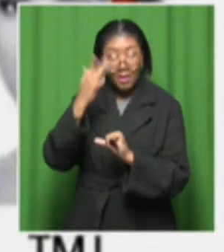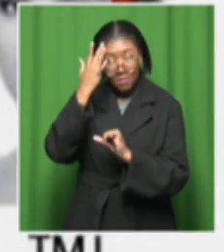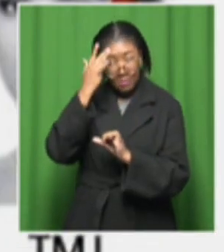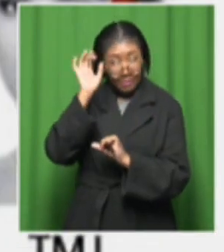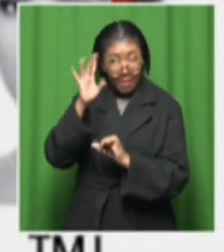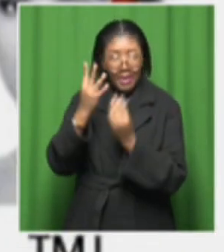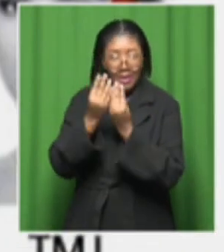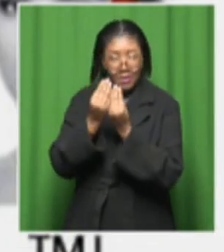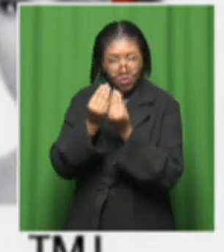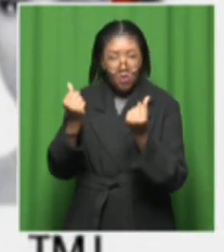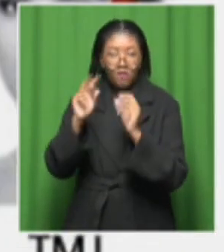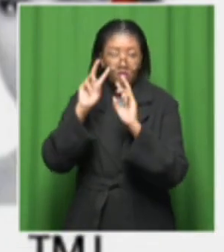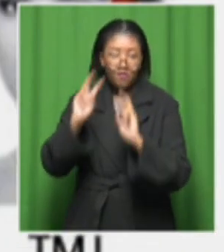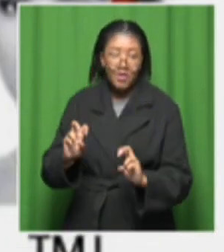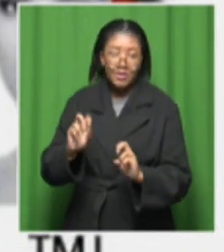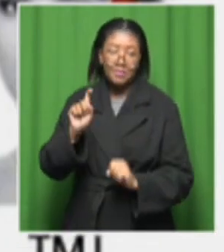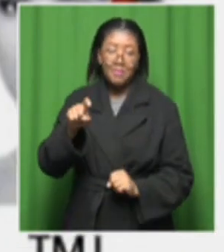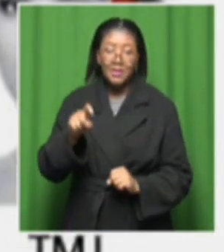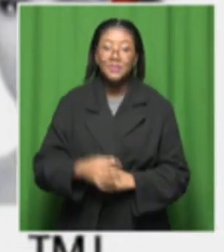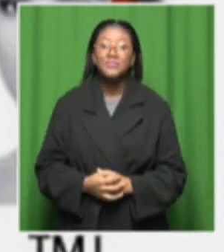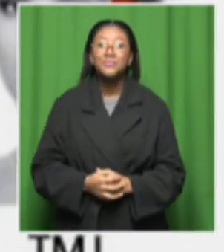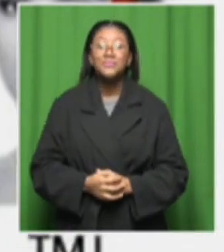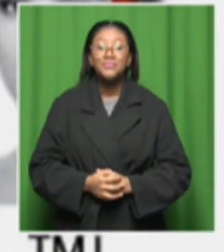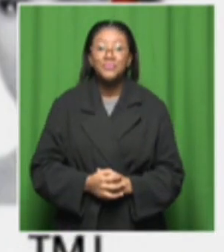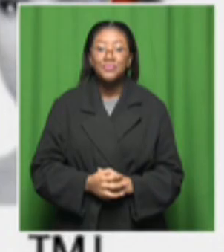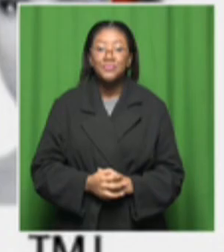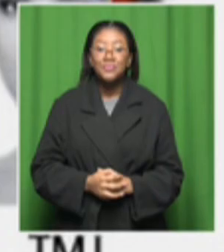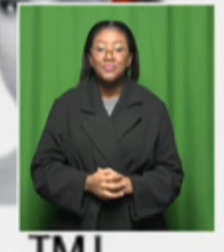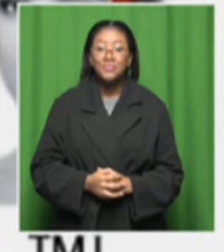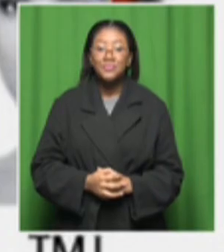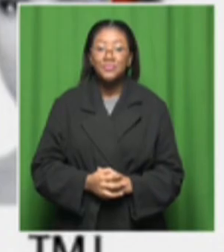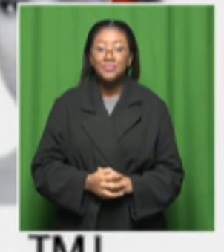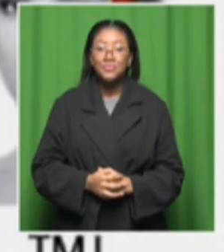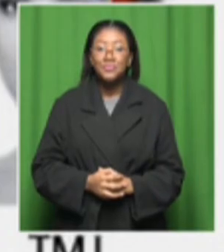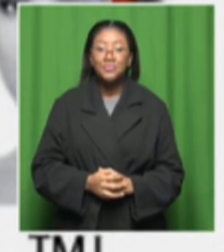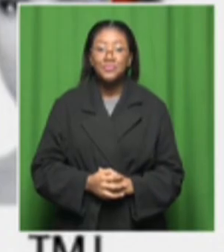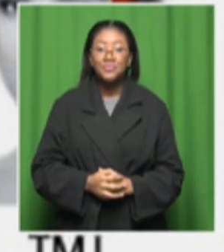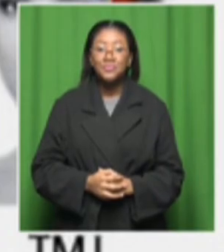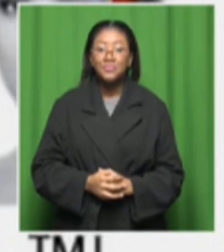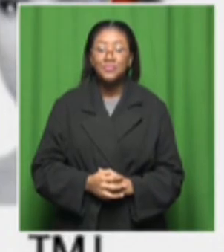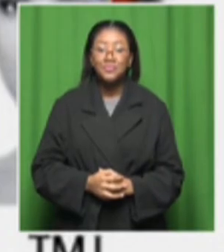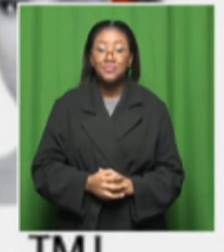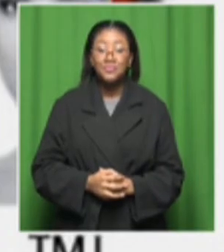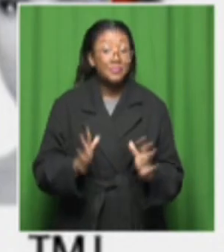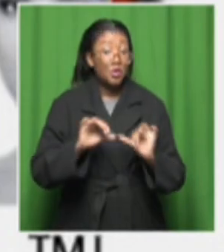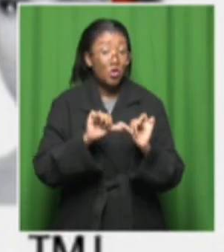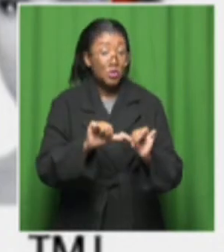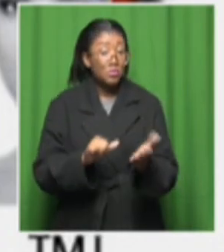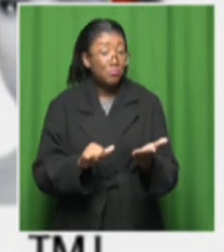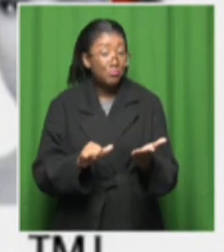investigated. Okay, thank you for distinguishing between... Yeah. Yes, do continue, do continue.